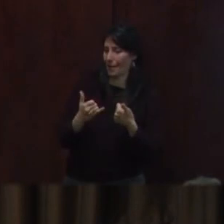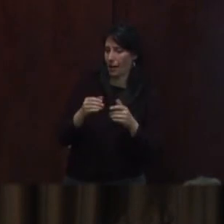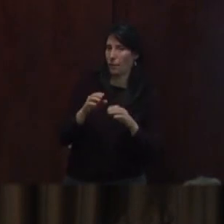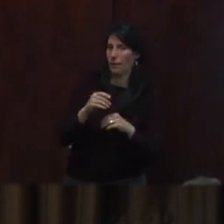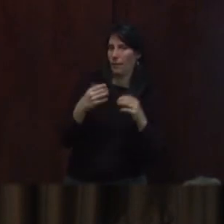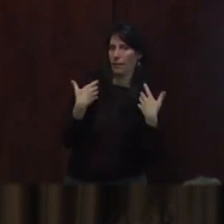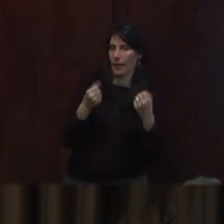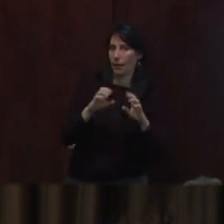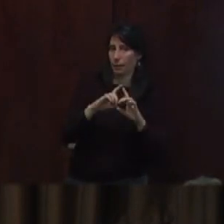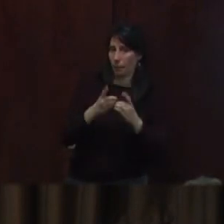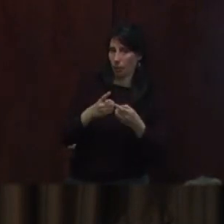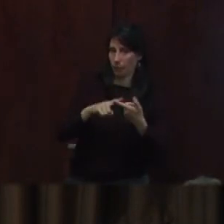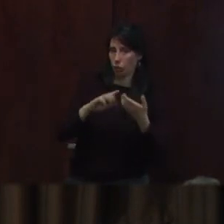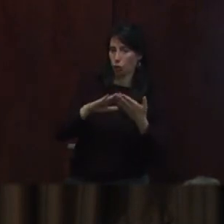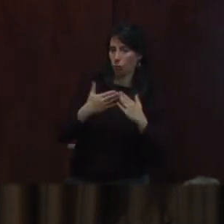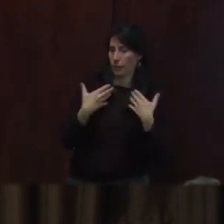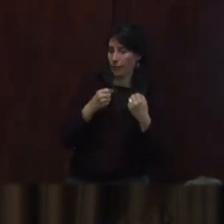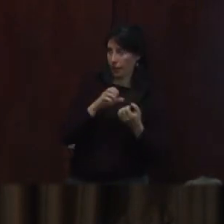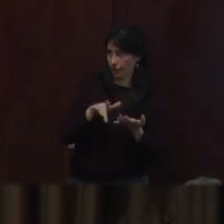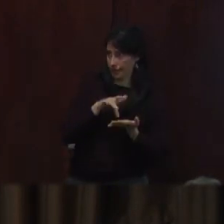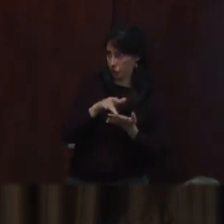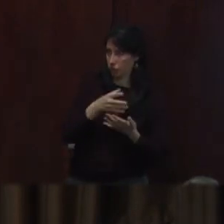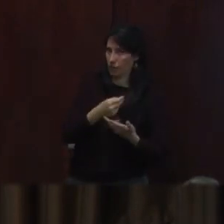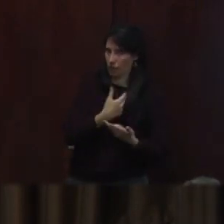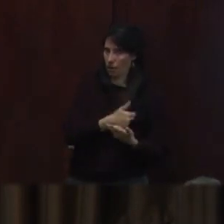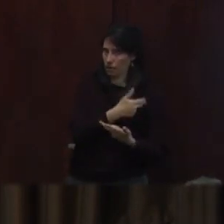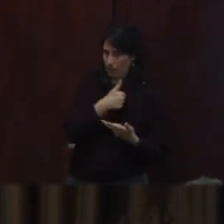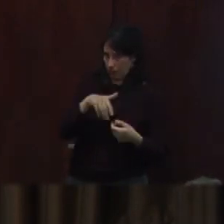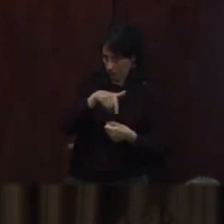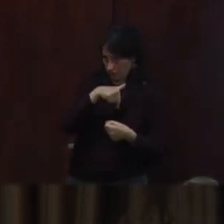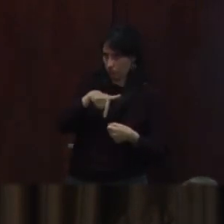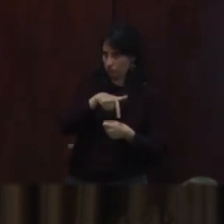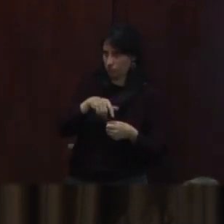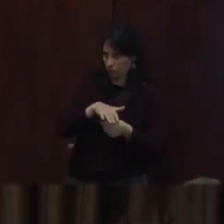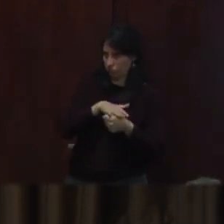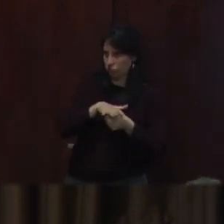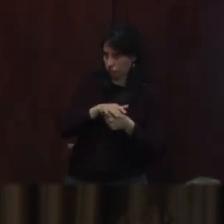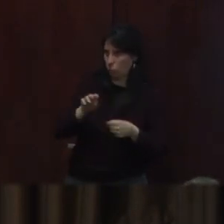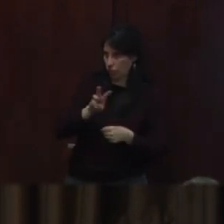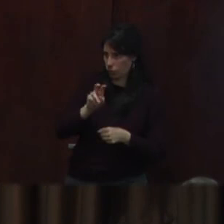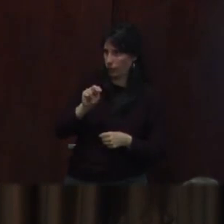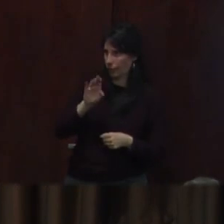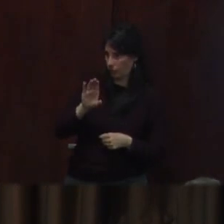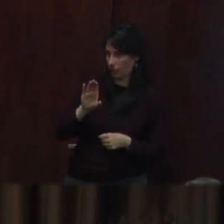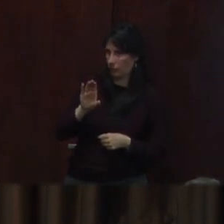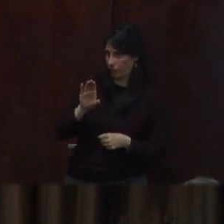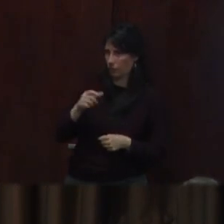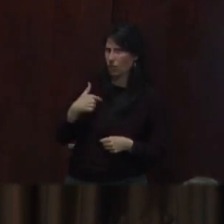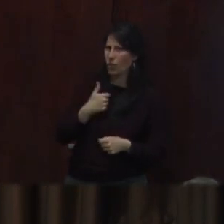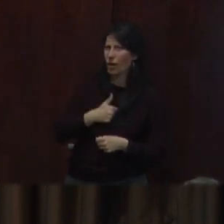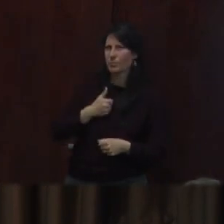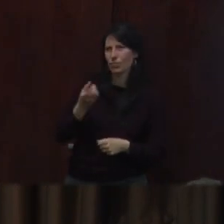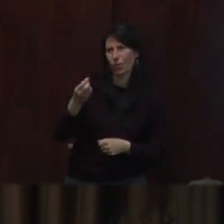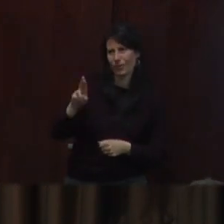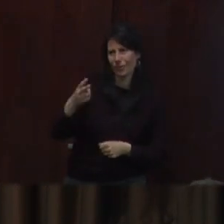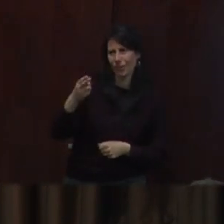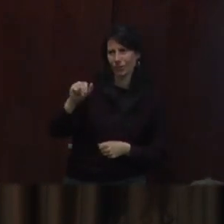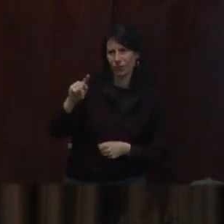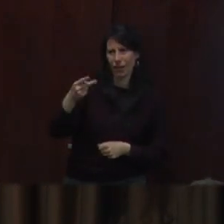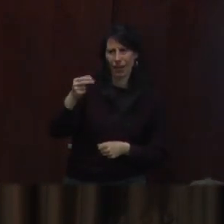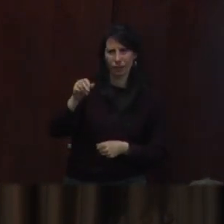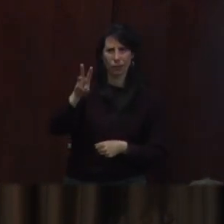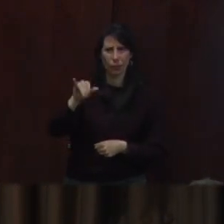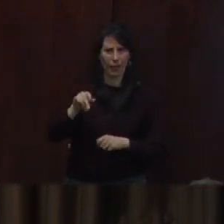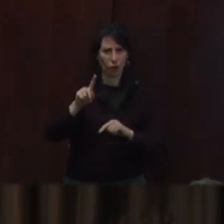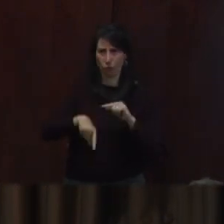departments, community health centers, and hospitals in the area. And so I should say, I'm sorry that Dr. Hathaway couldn't be with us, and I